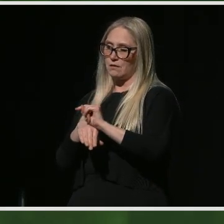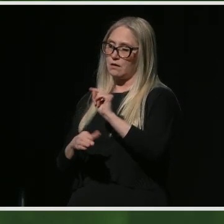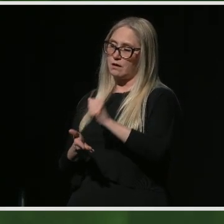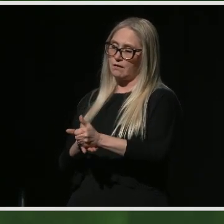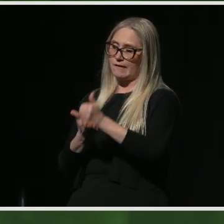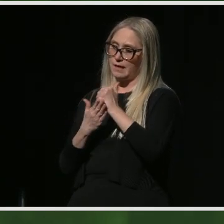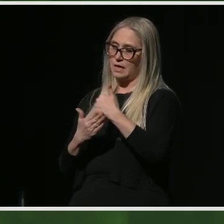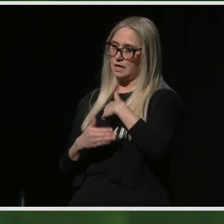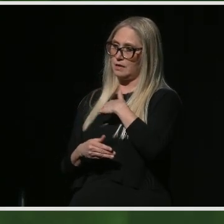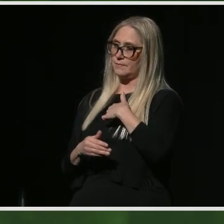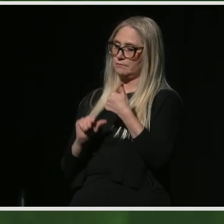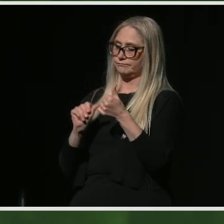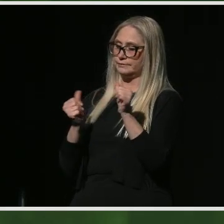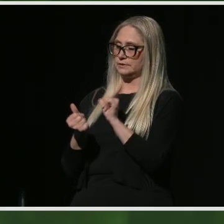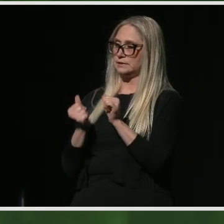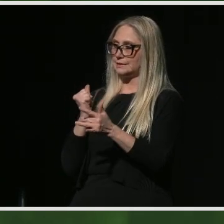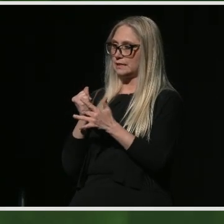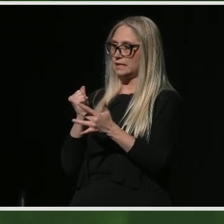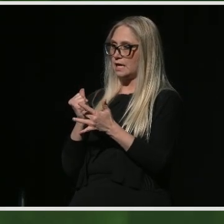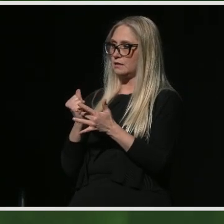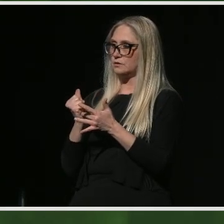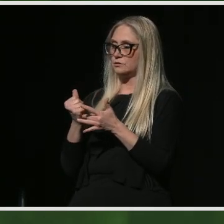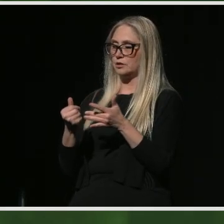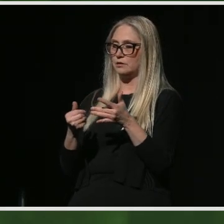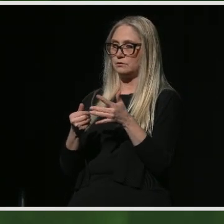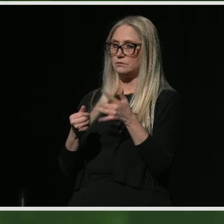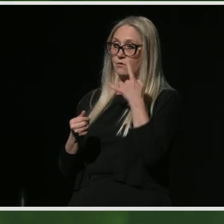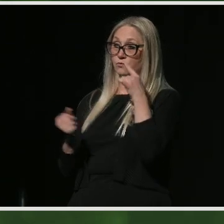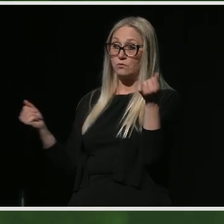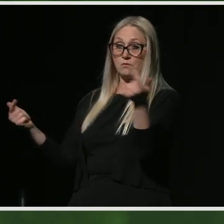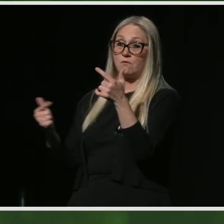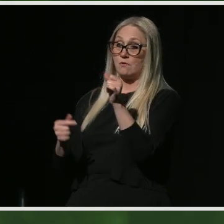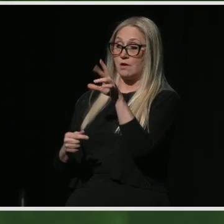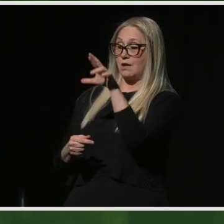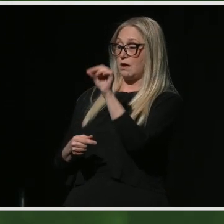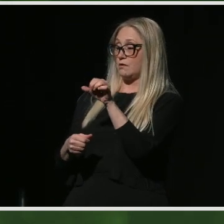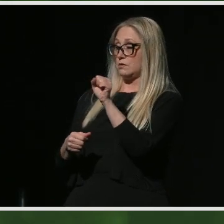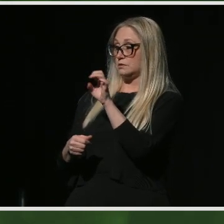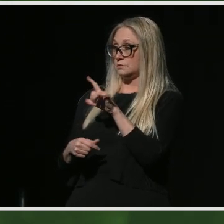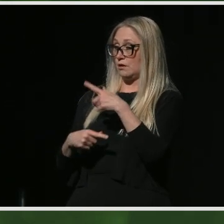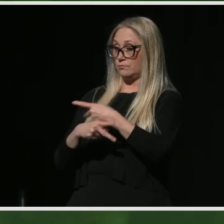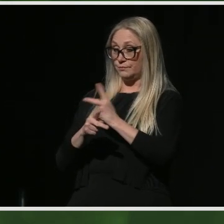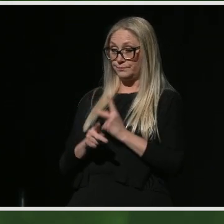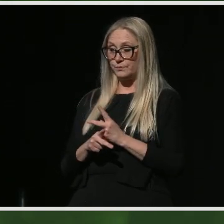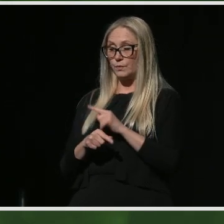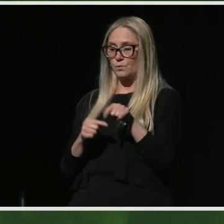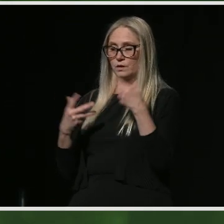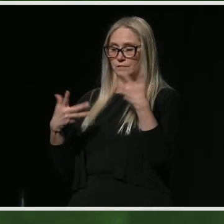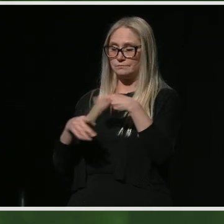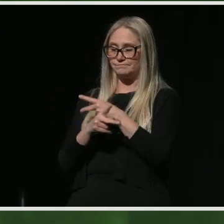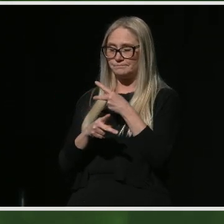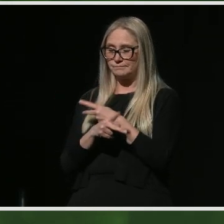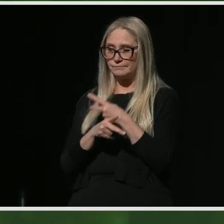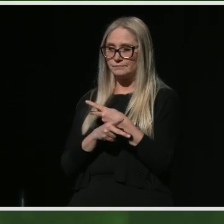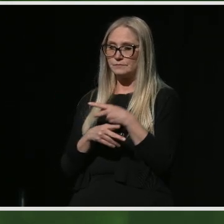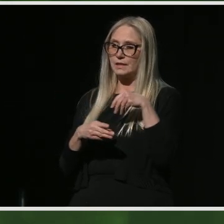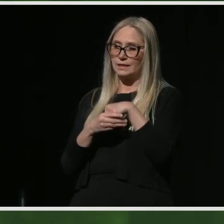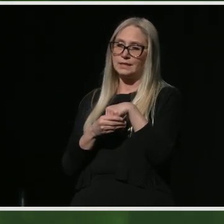technology across aerosol once we have completely figured it out and proven it out in whipped